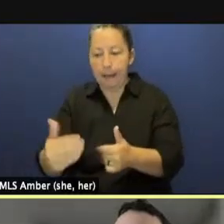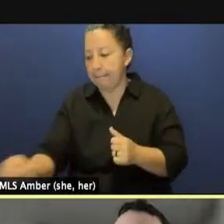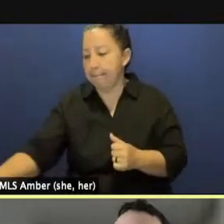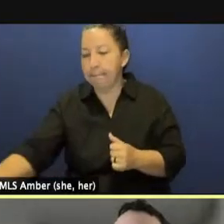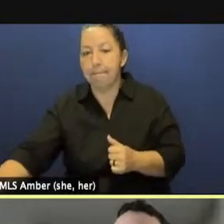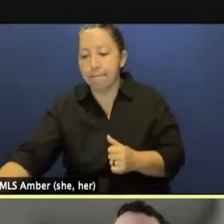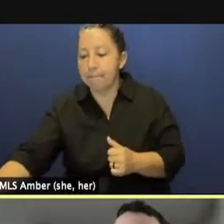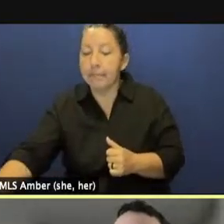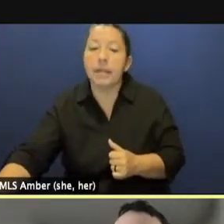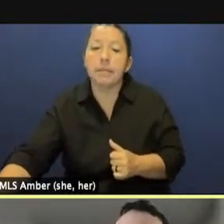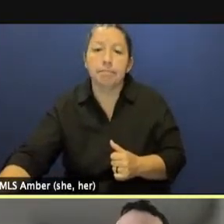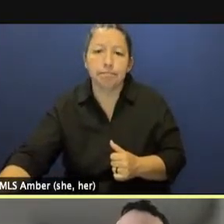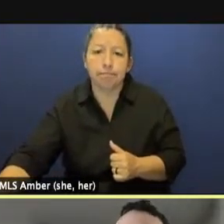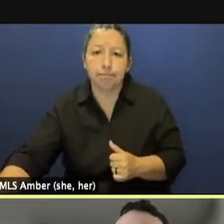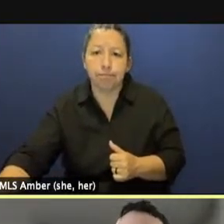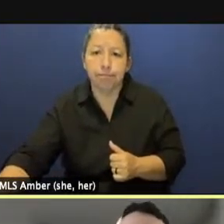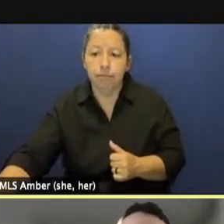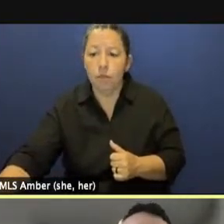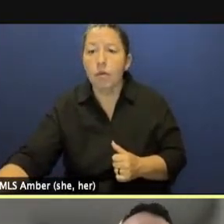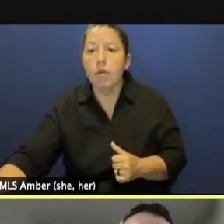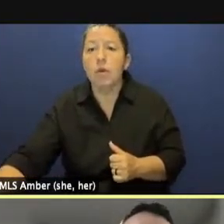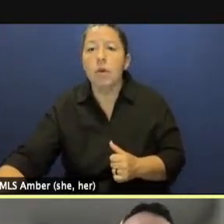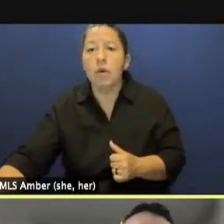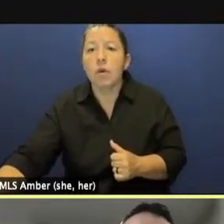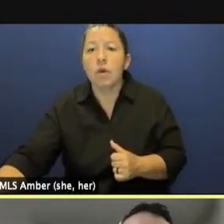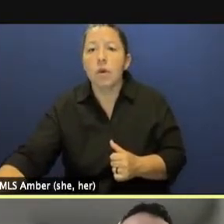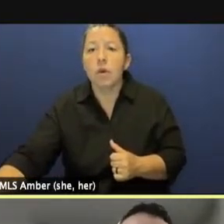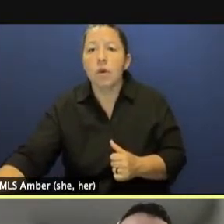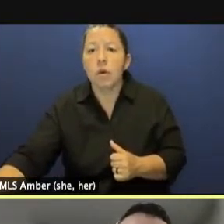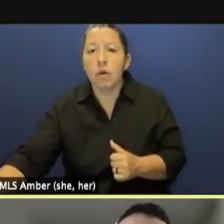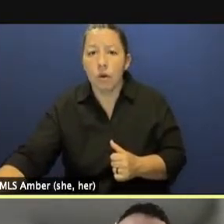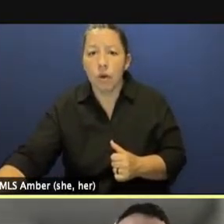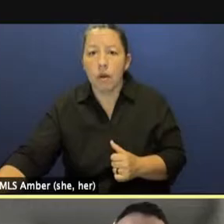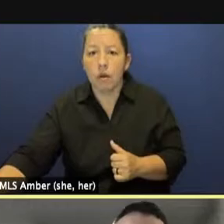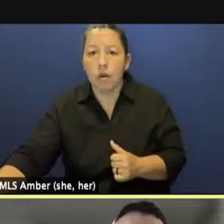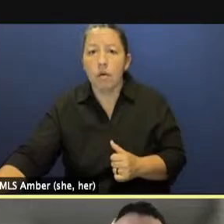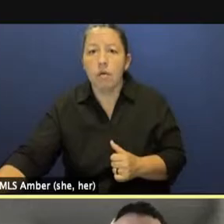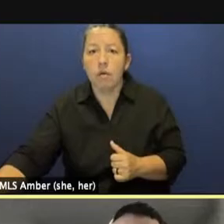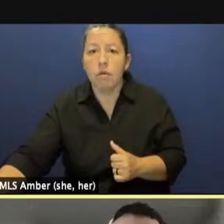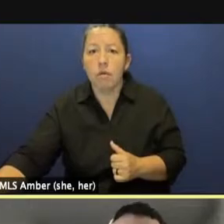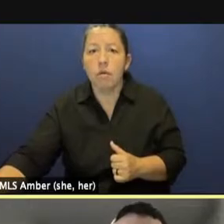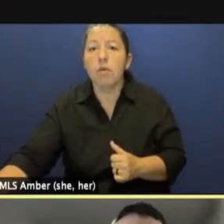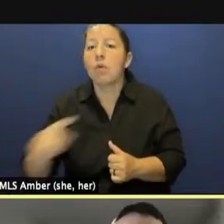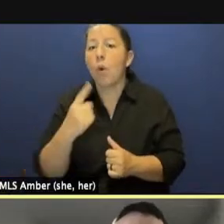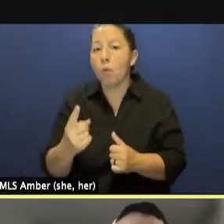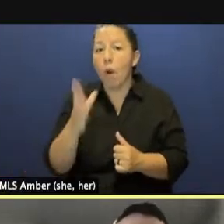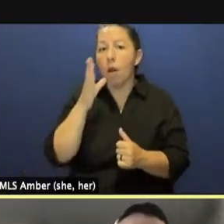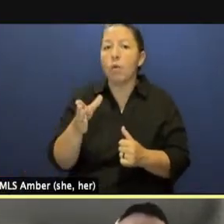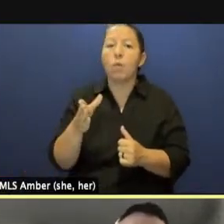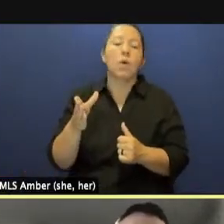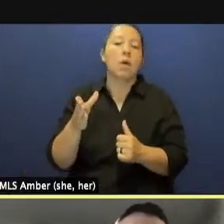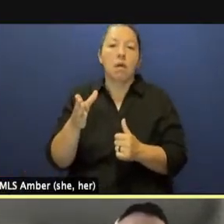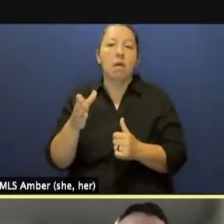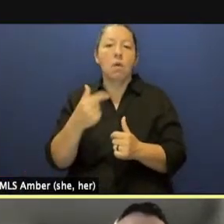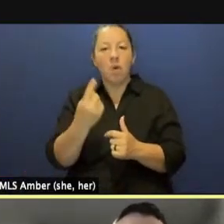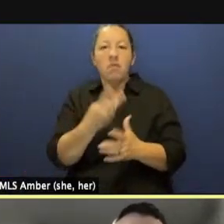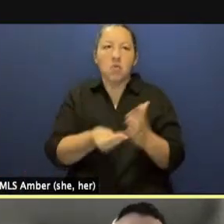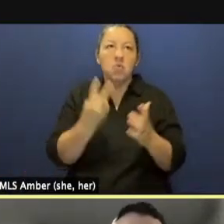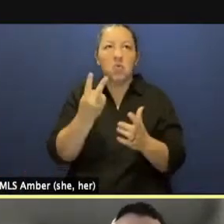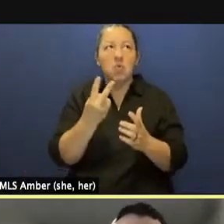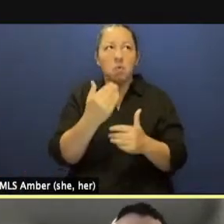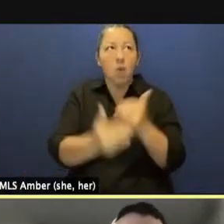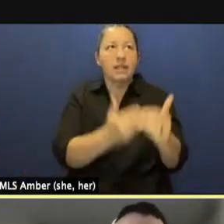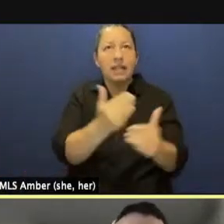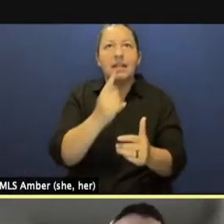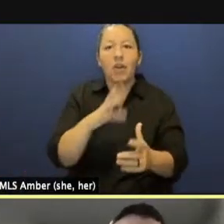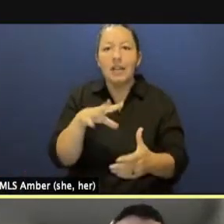currently competing with different processes, and only one will actually work on the process for 12 months to